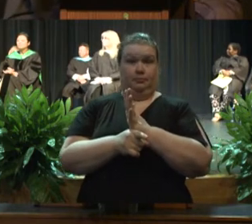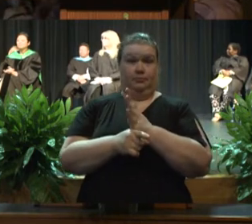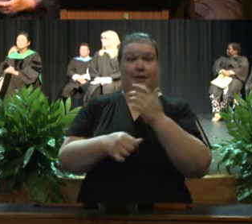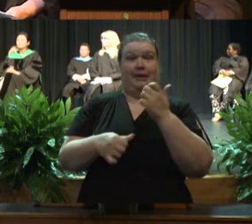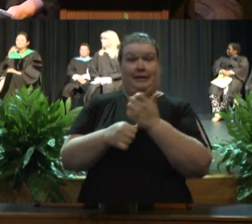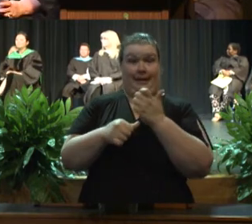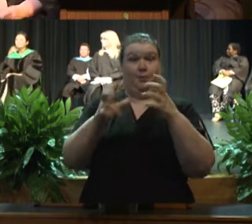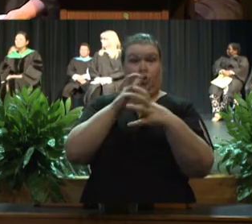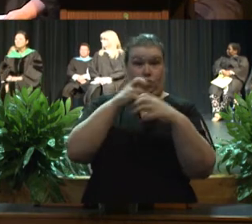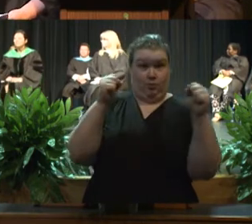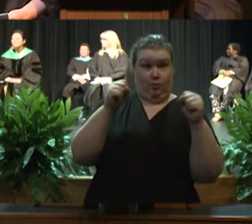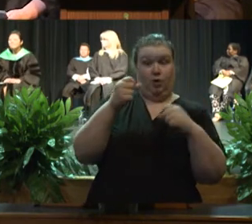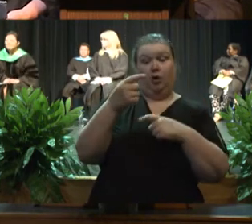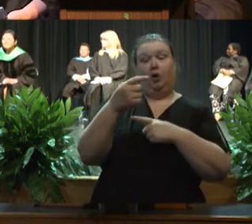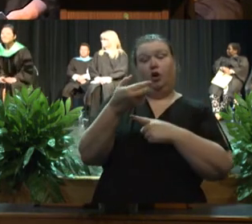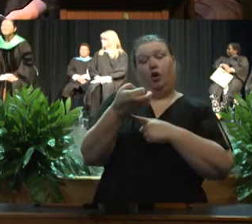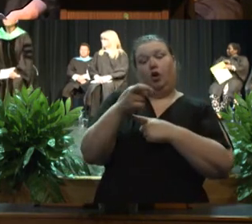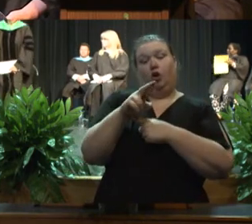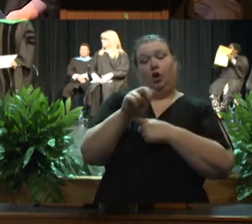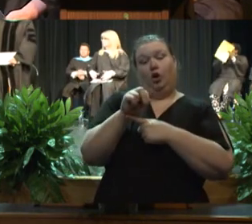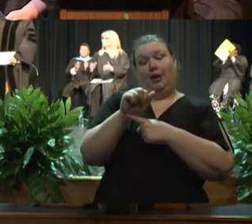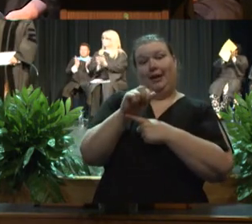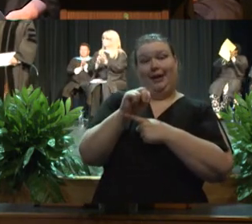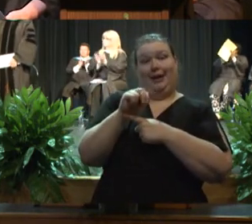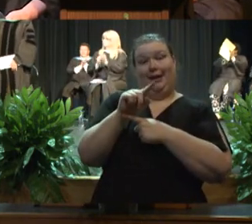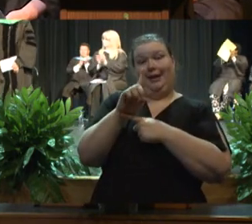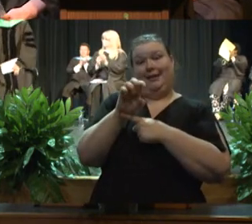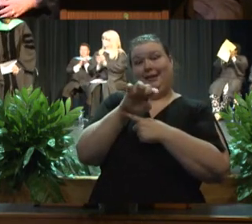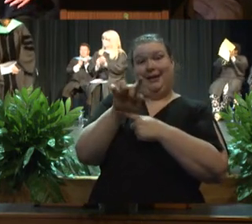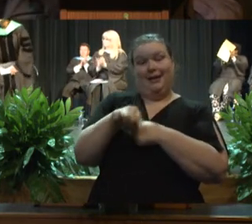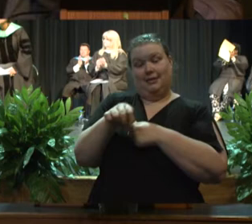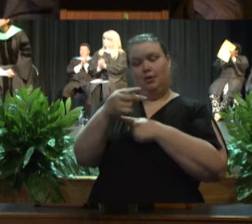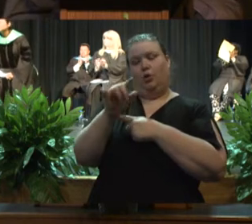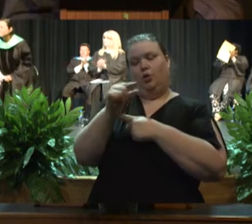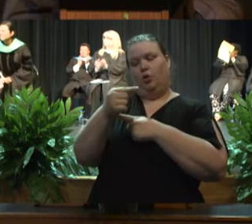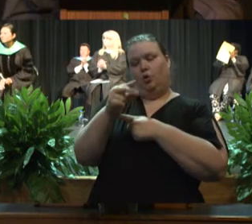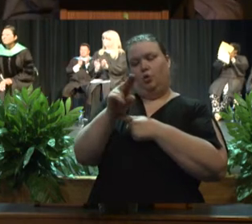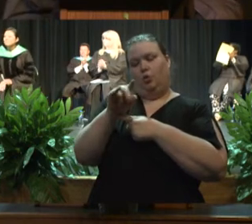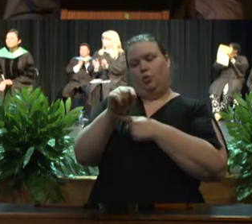Deputy Superintendent Dr. Josie Hernandez Gutierrez.